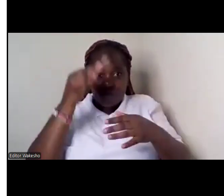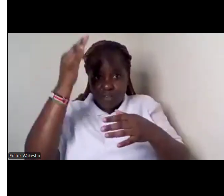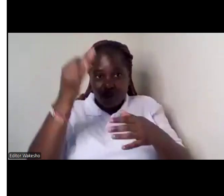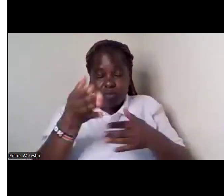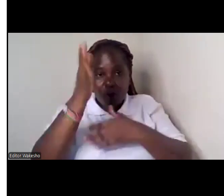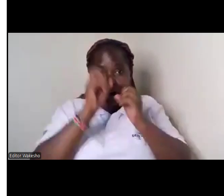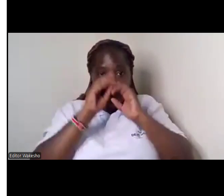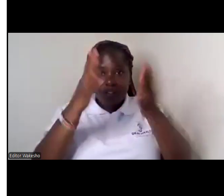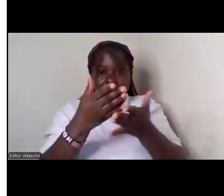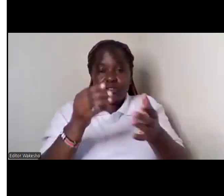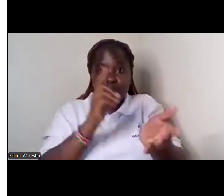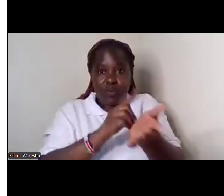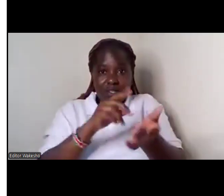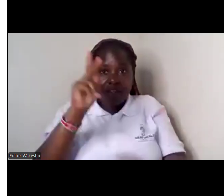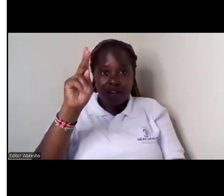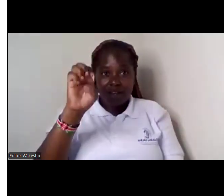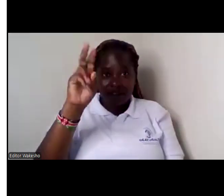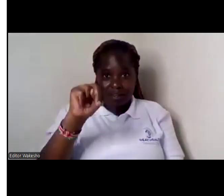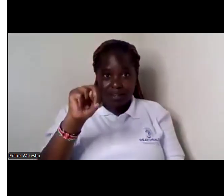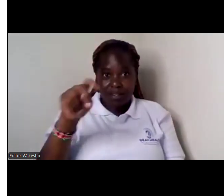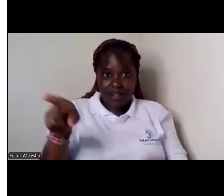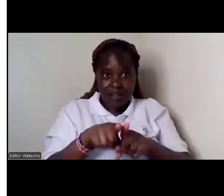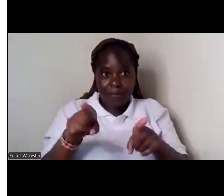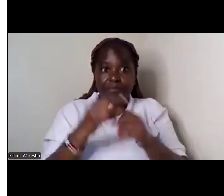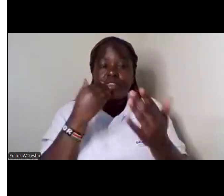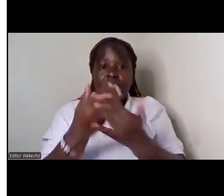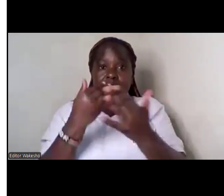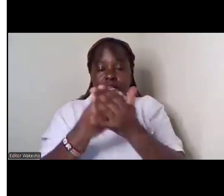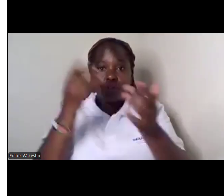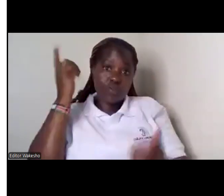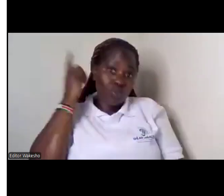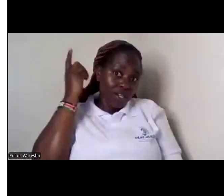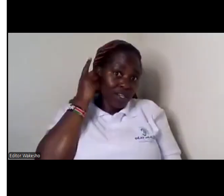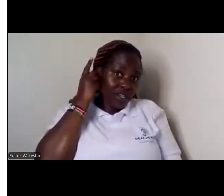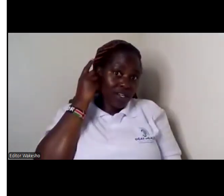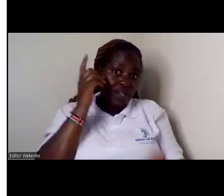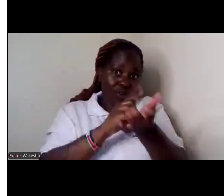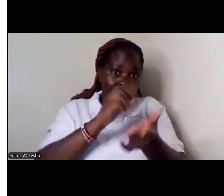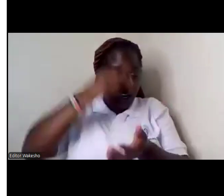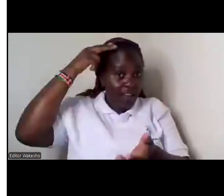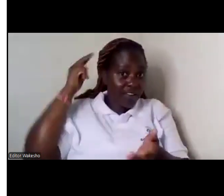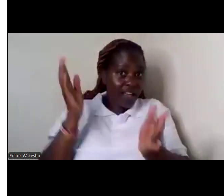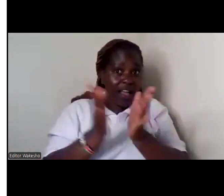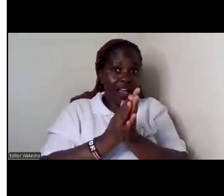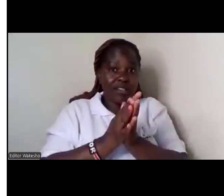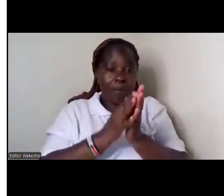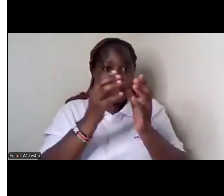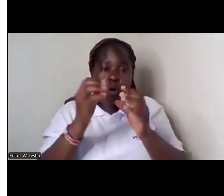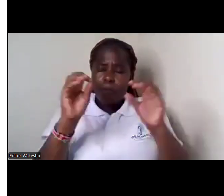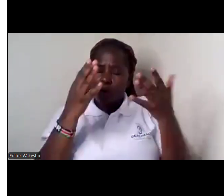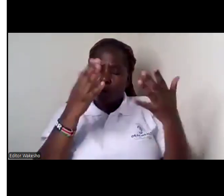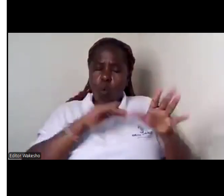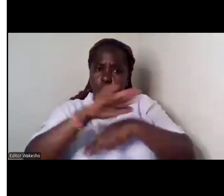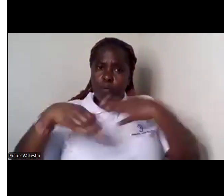Dr. Riken, and also a lot of gratitude to you, Doreen, Dr. Nafisa, and all the organizers of